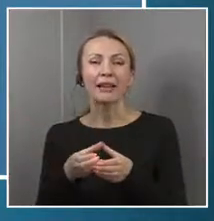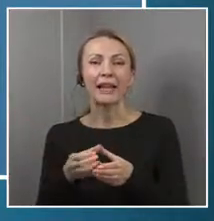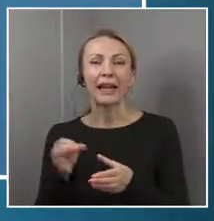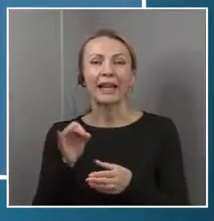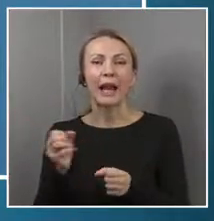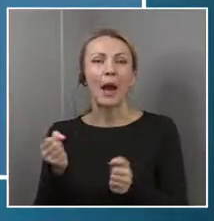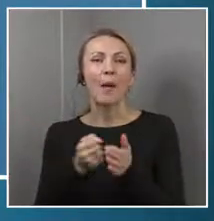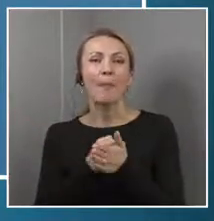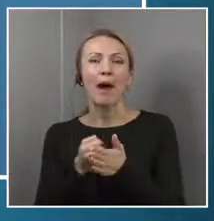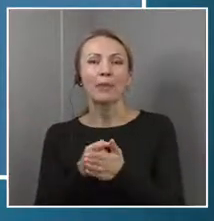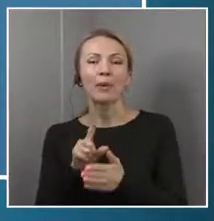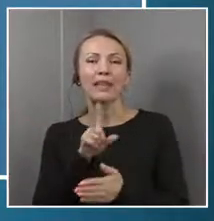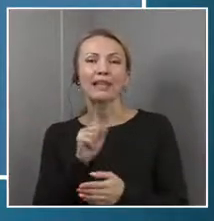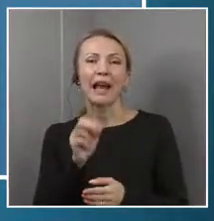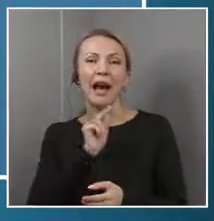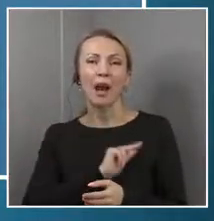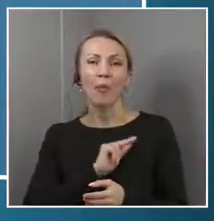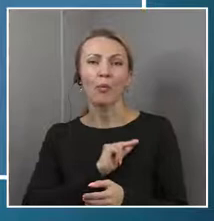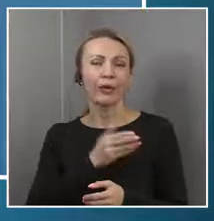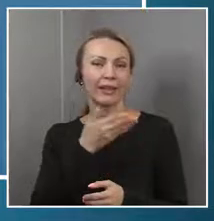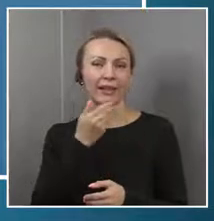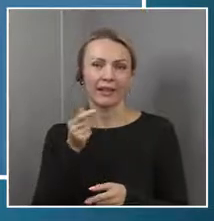collectors. So there is no